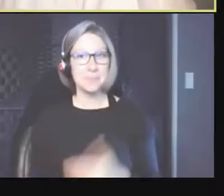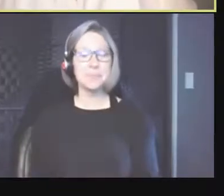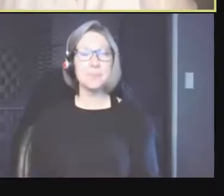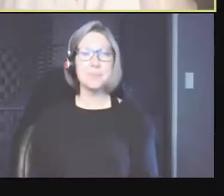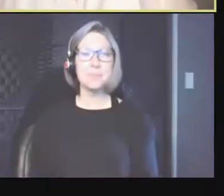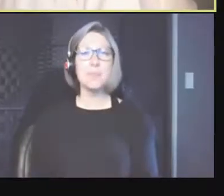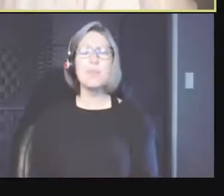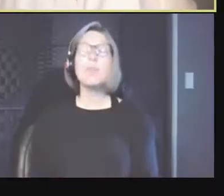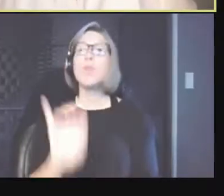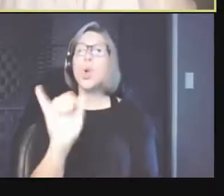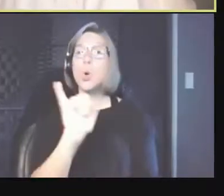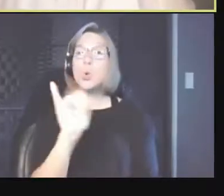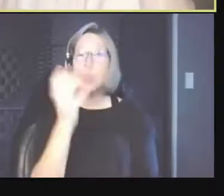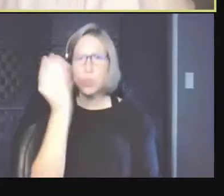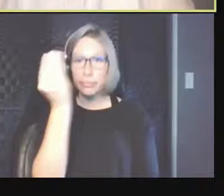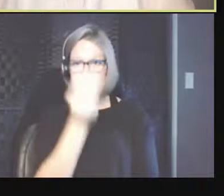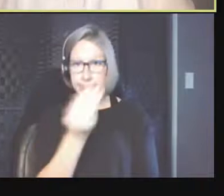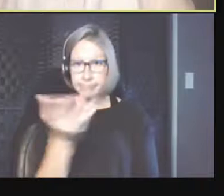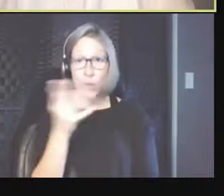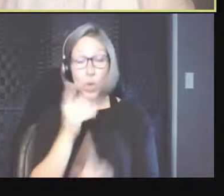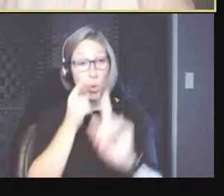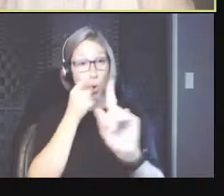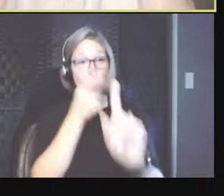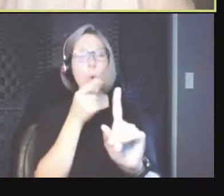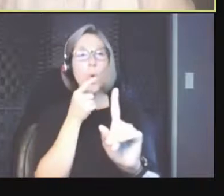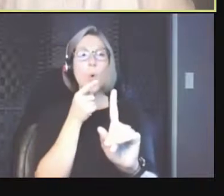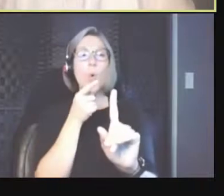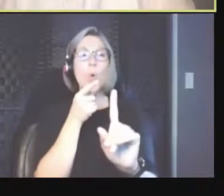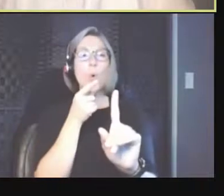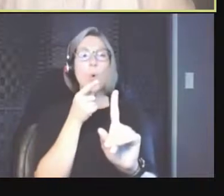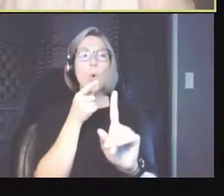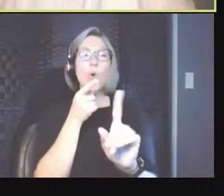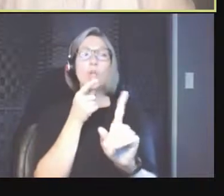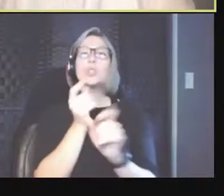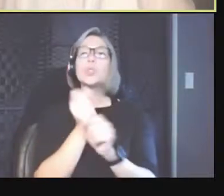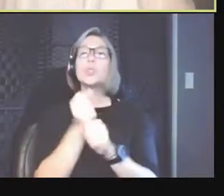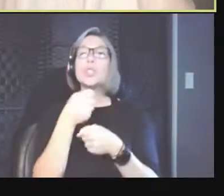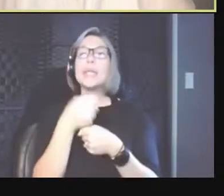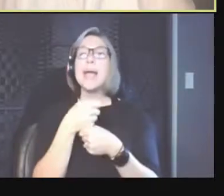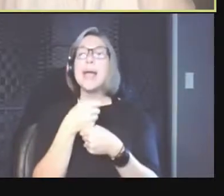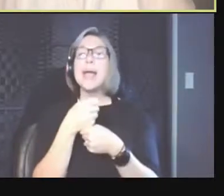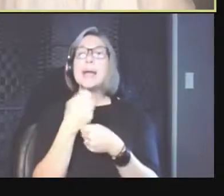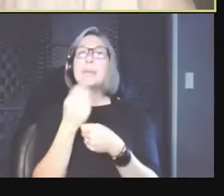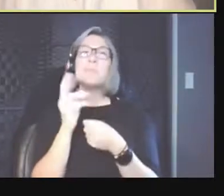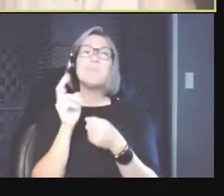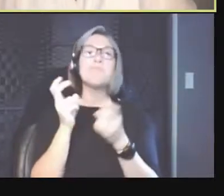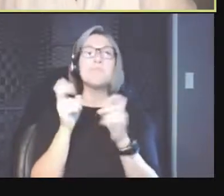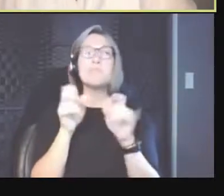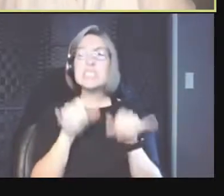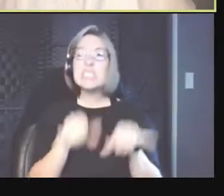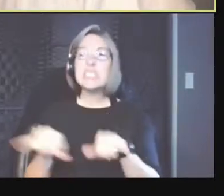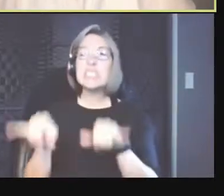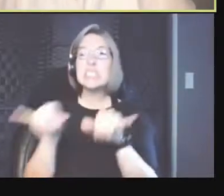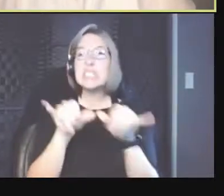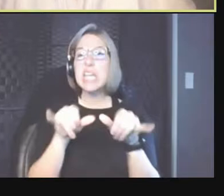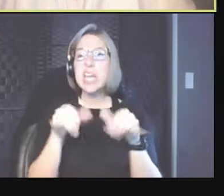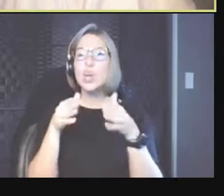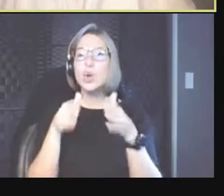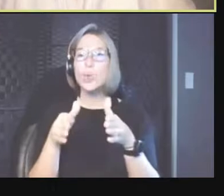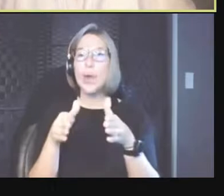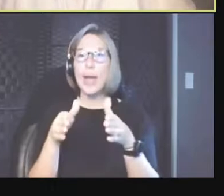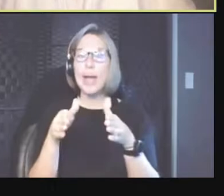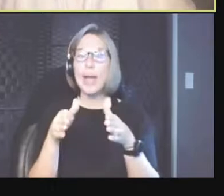want to also share with you that the goal from that is to create sort of a standard way of looking at functional vision